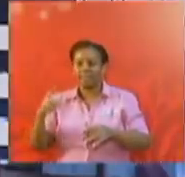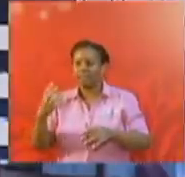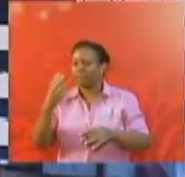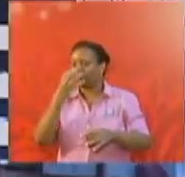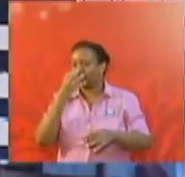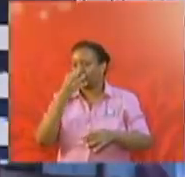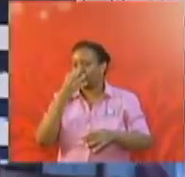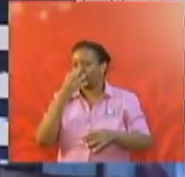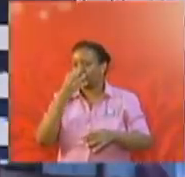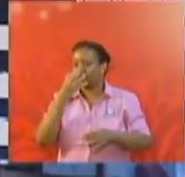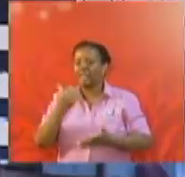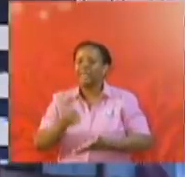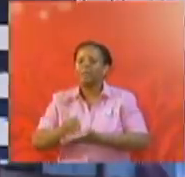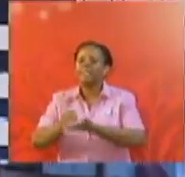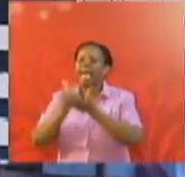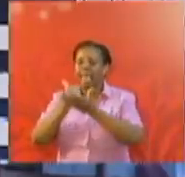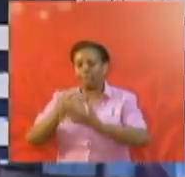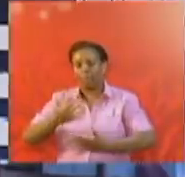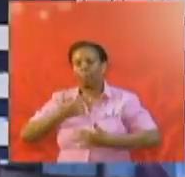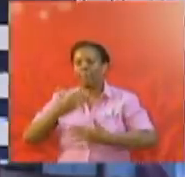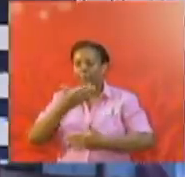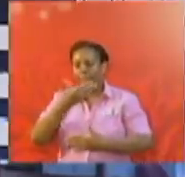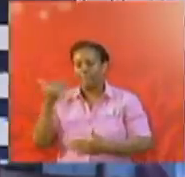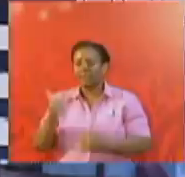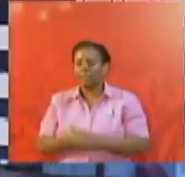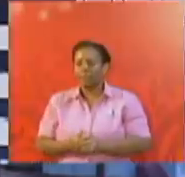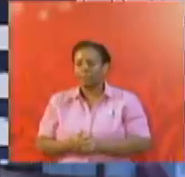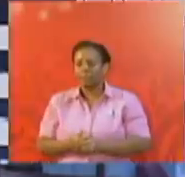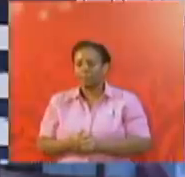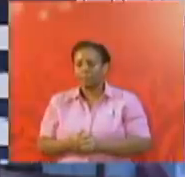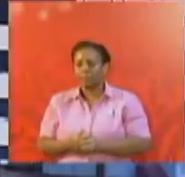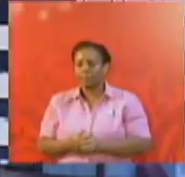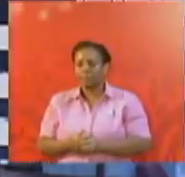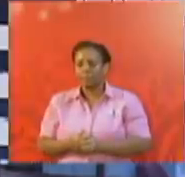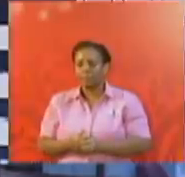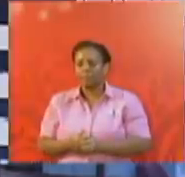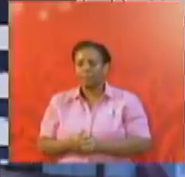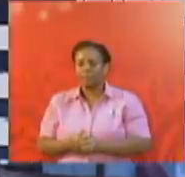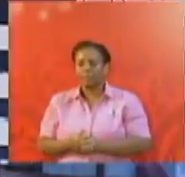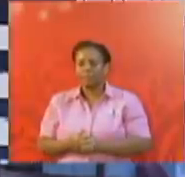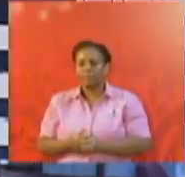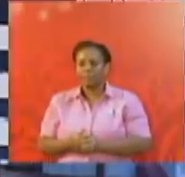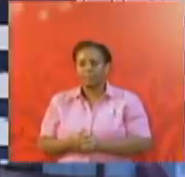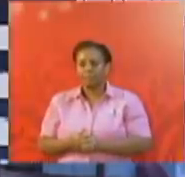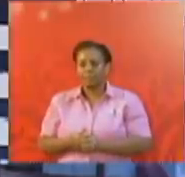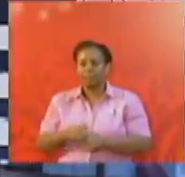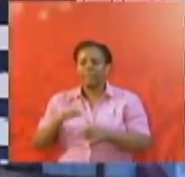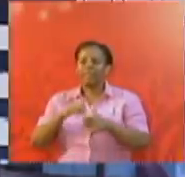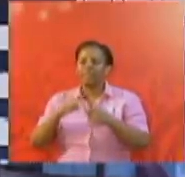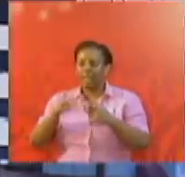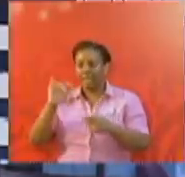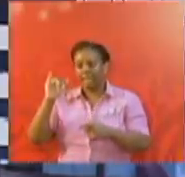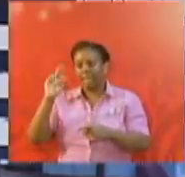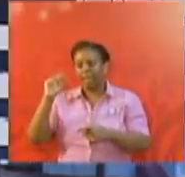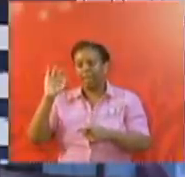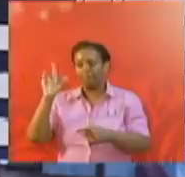of this pneumonia, this inflammation that takes up the whole lungs. A second thing that's coming up very often now, and I'm glad you answered that,